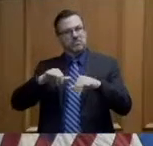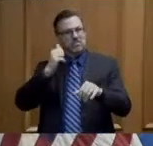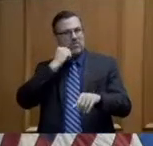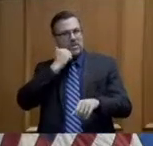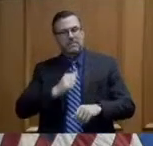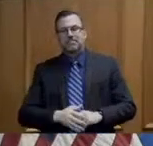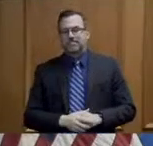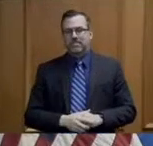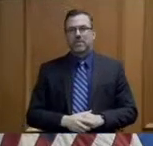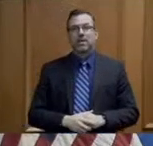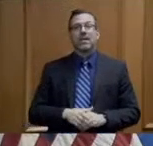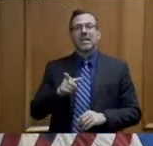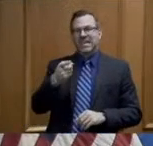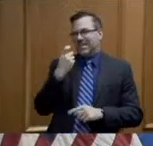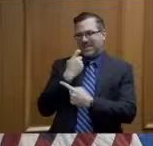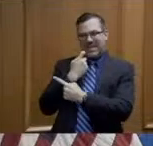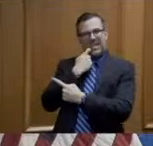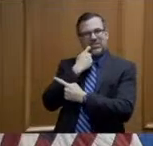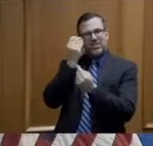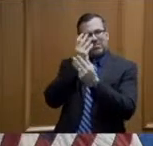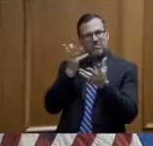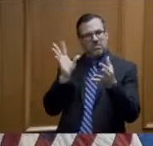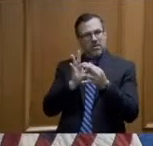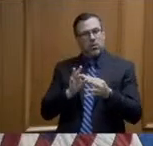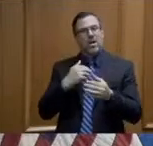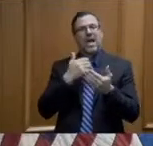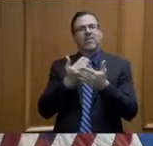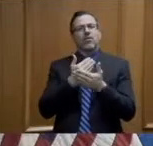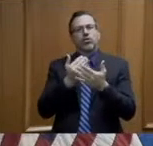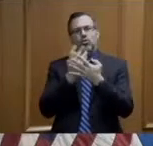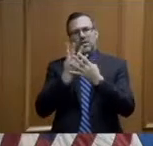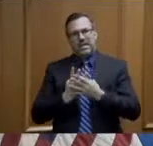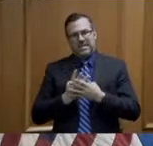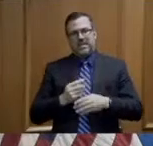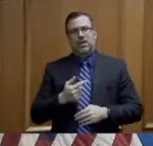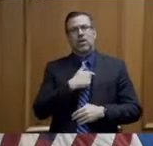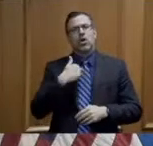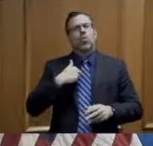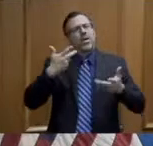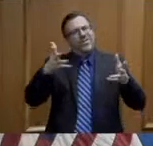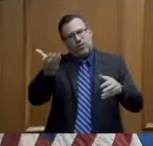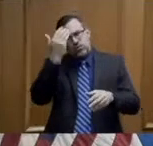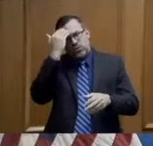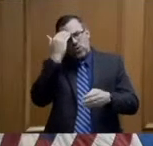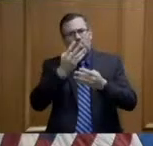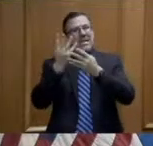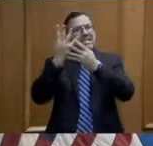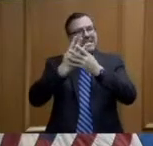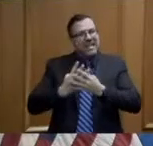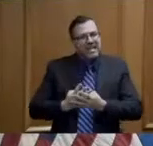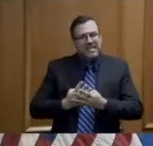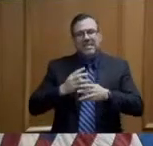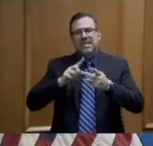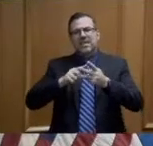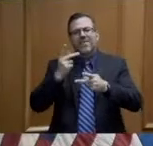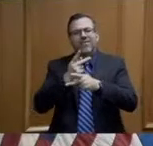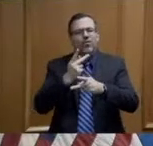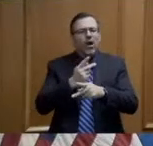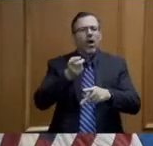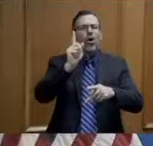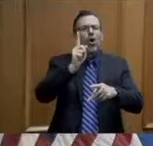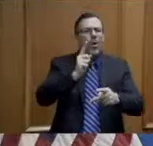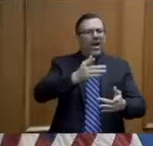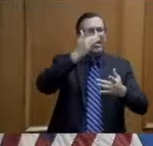out a new testing strategy, and we know that widespread testing and contact tracing are the keys for guiding our